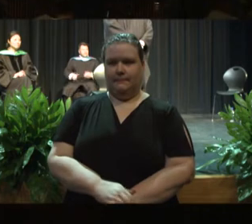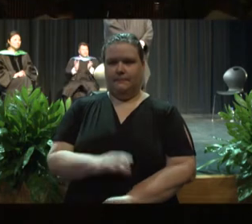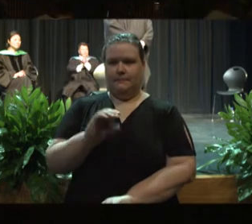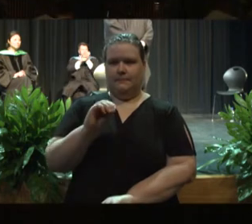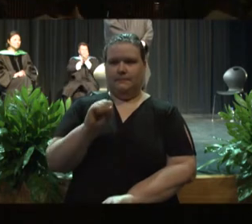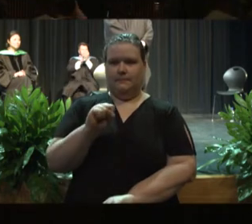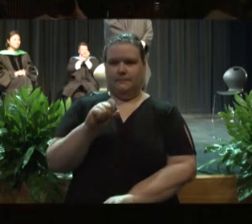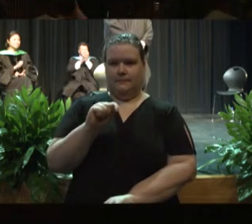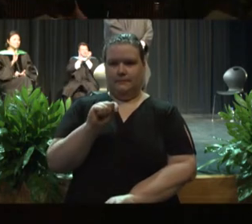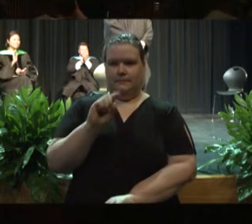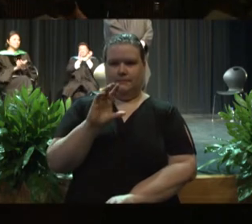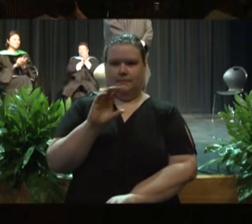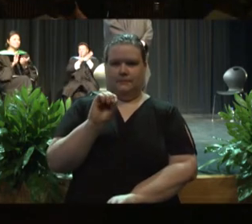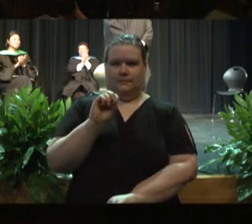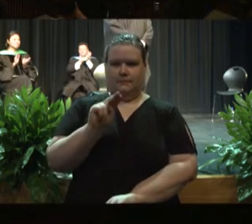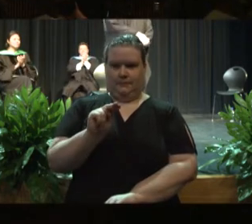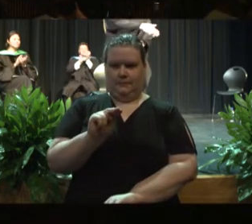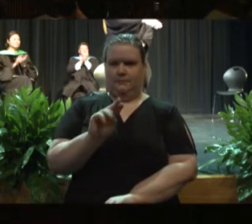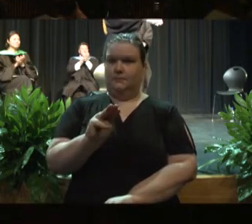Gabriella Costin.